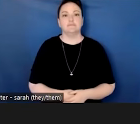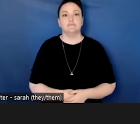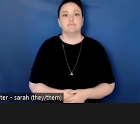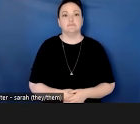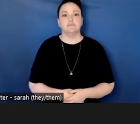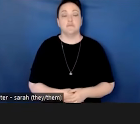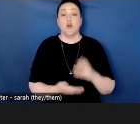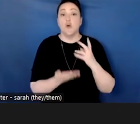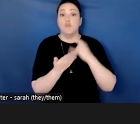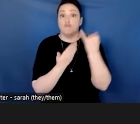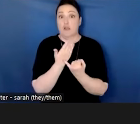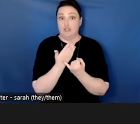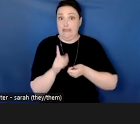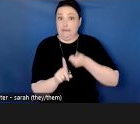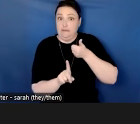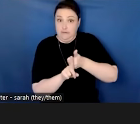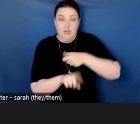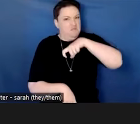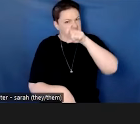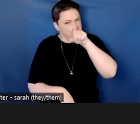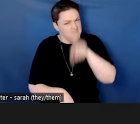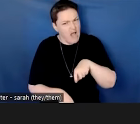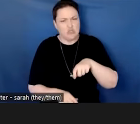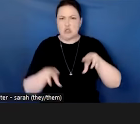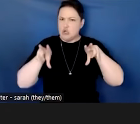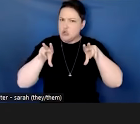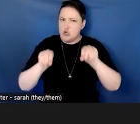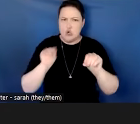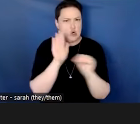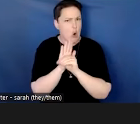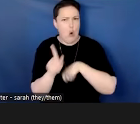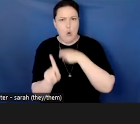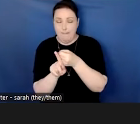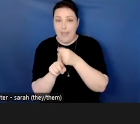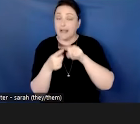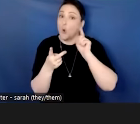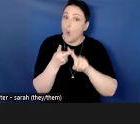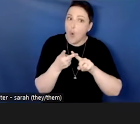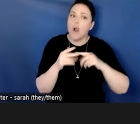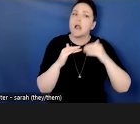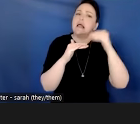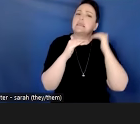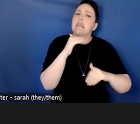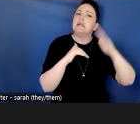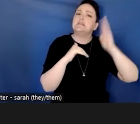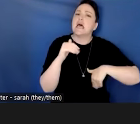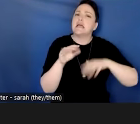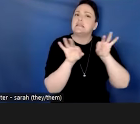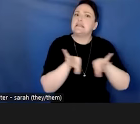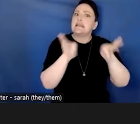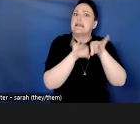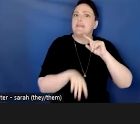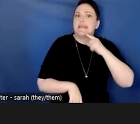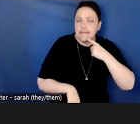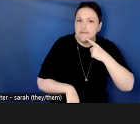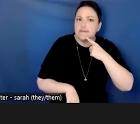no impact or a less than significant impact before it can move forward. In other words, if a